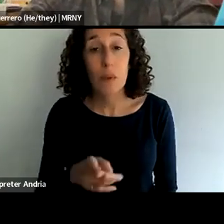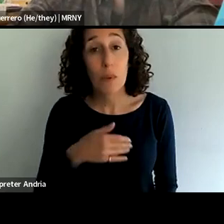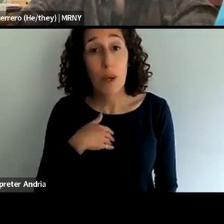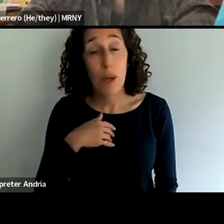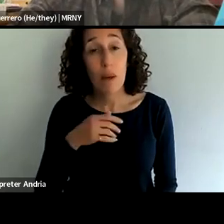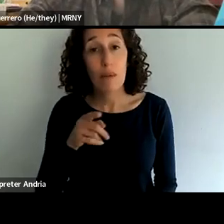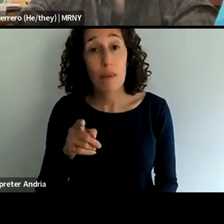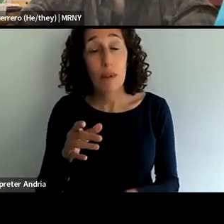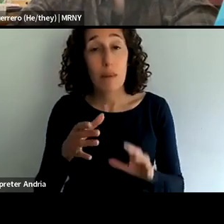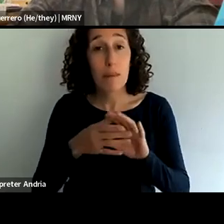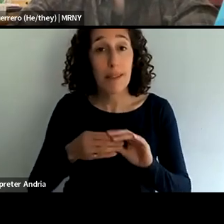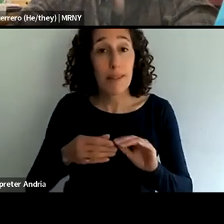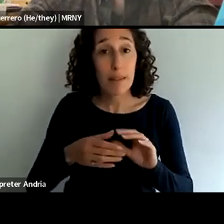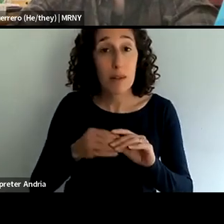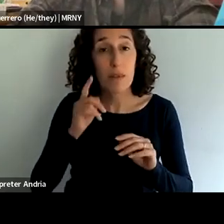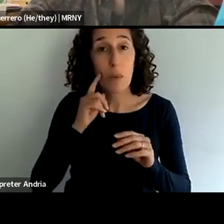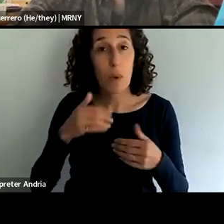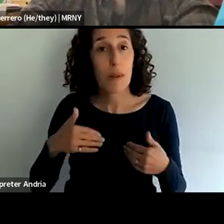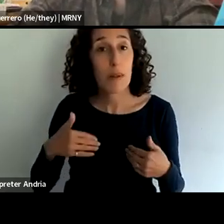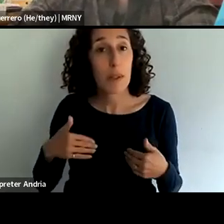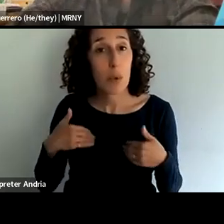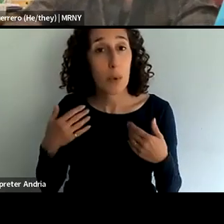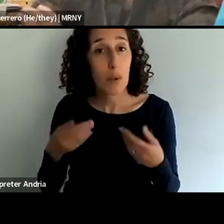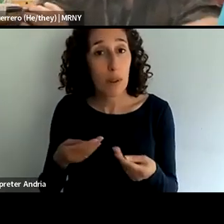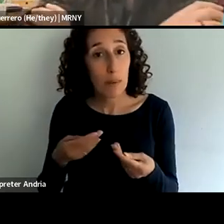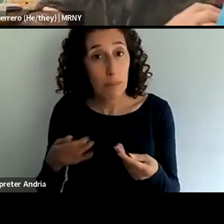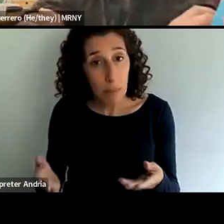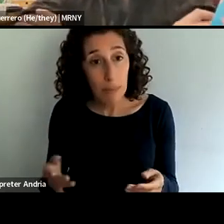or people who are